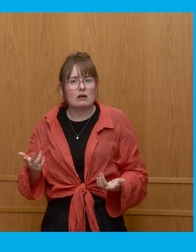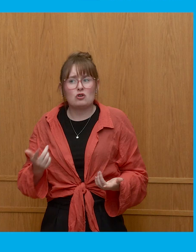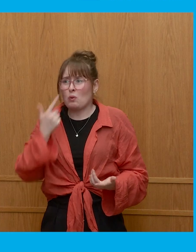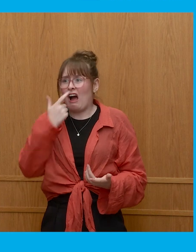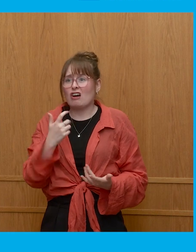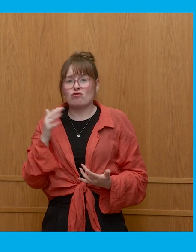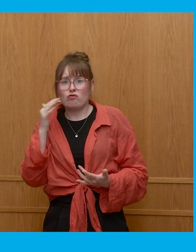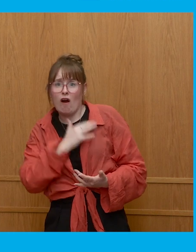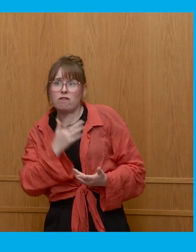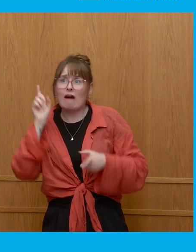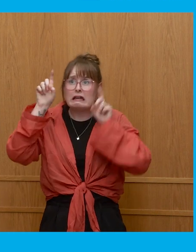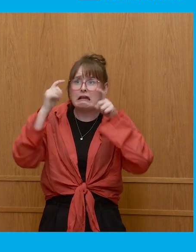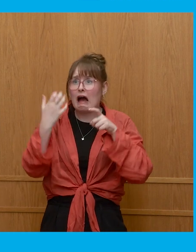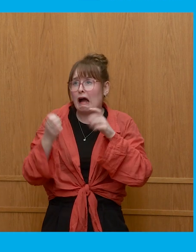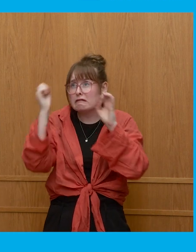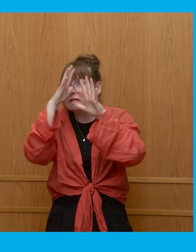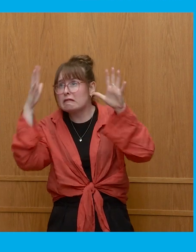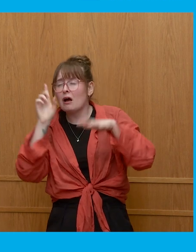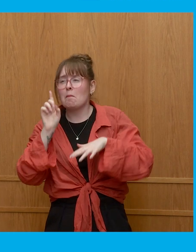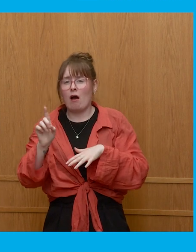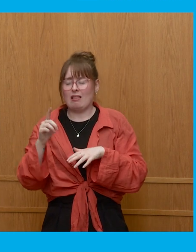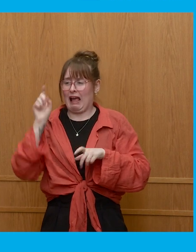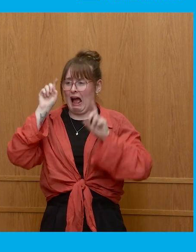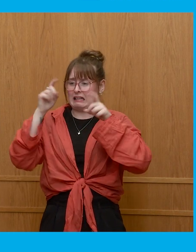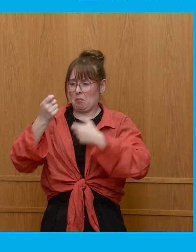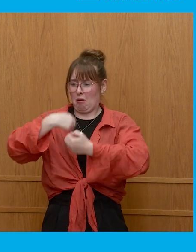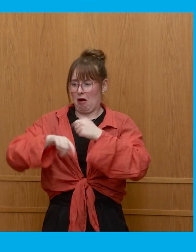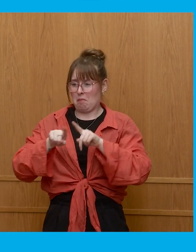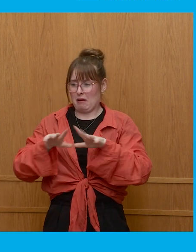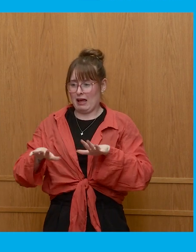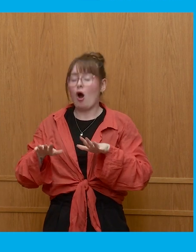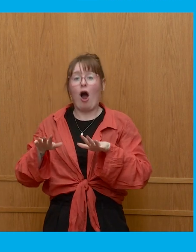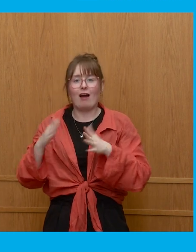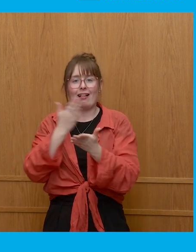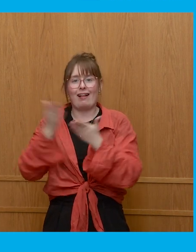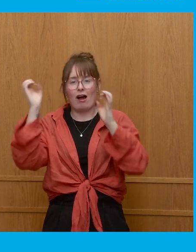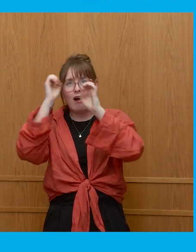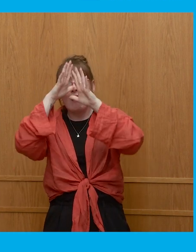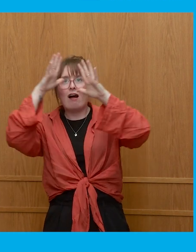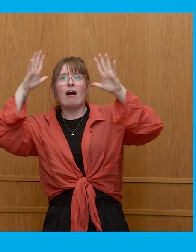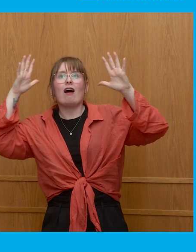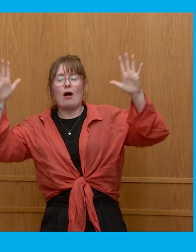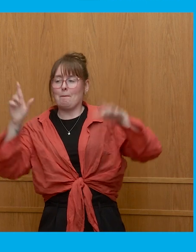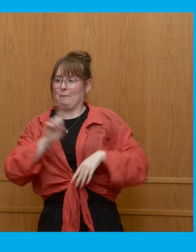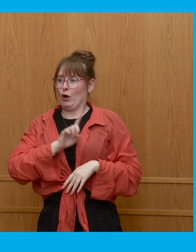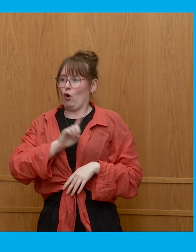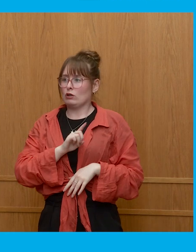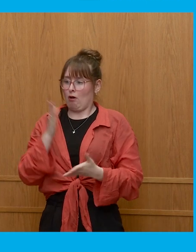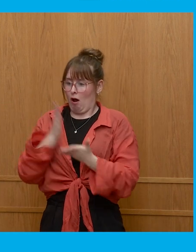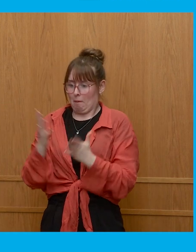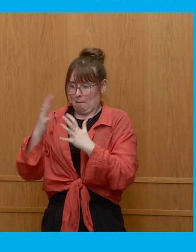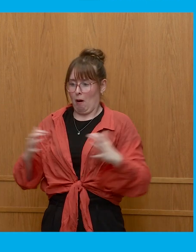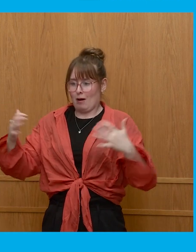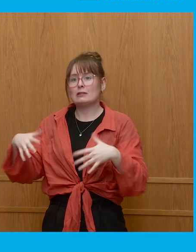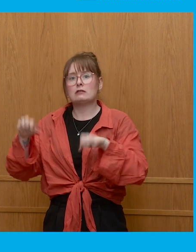vague ideas, but then the idea started to become more clear when the actual parliament started